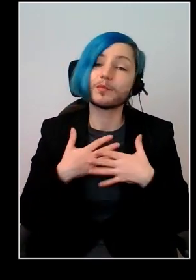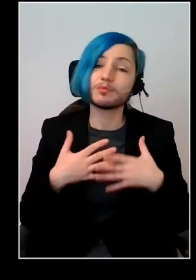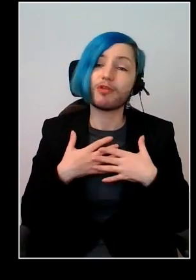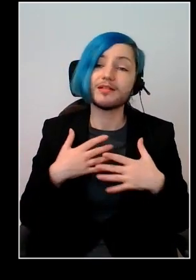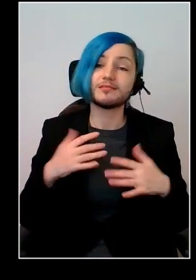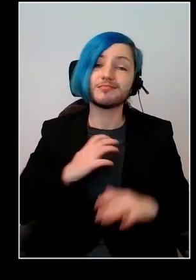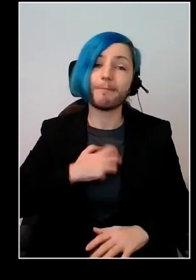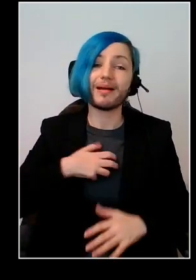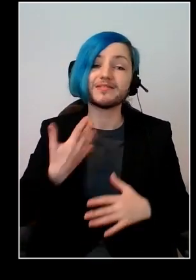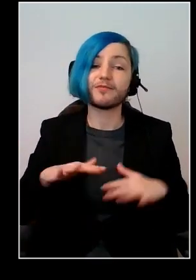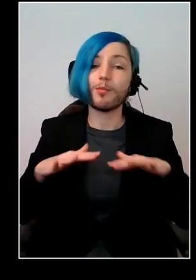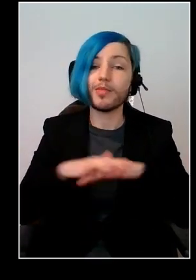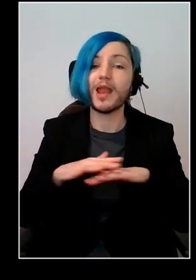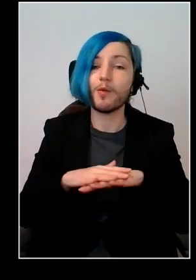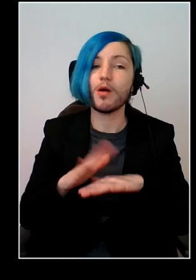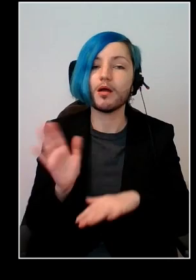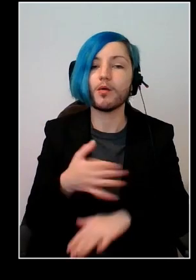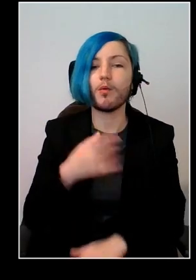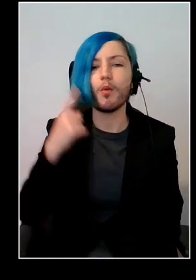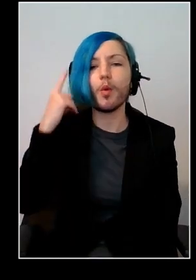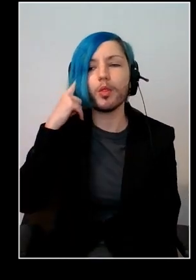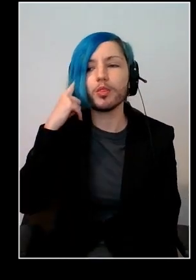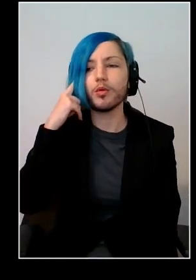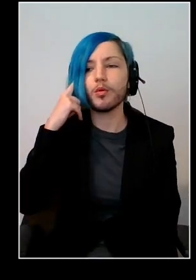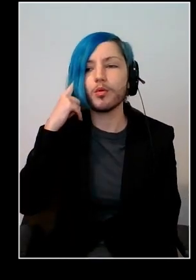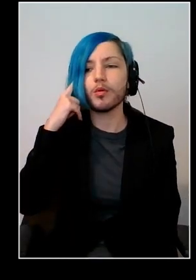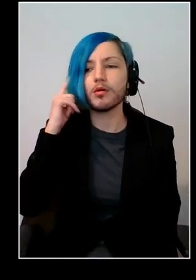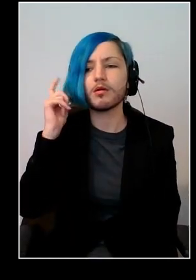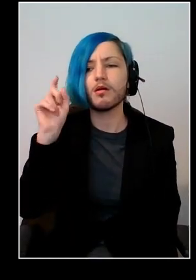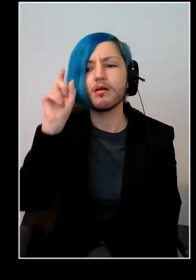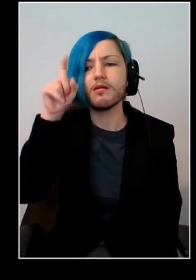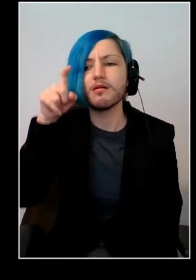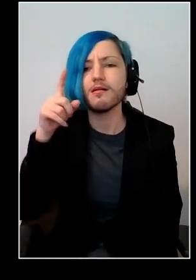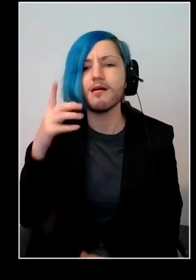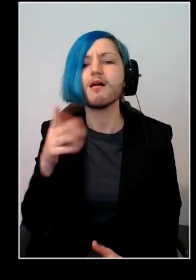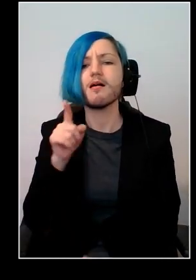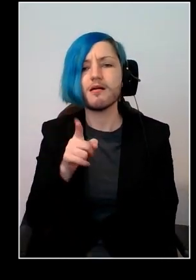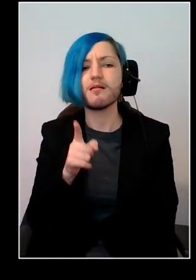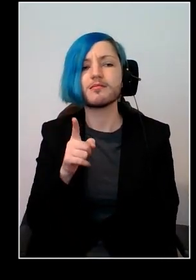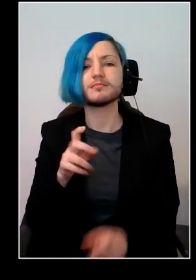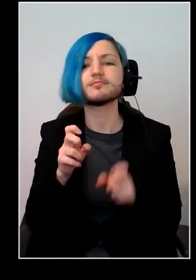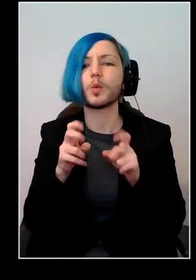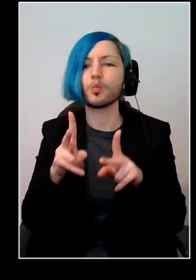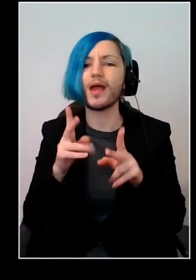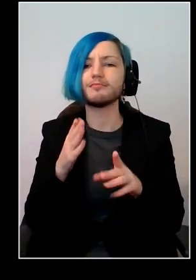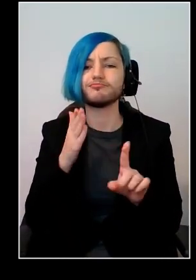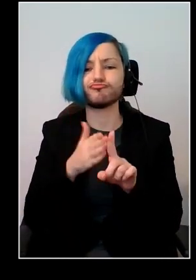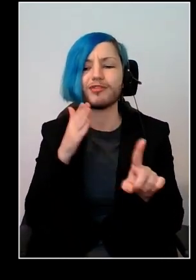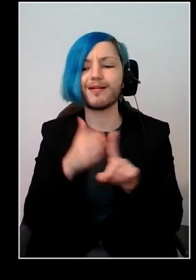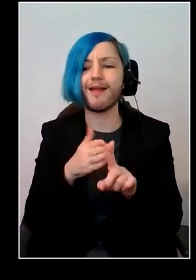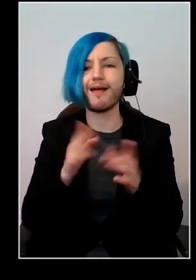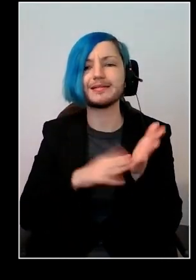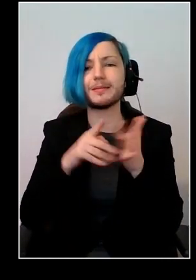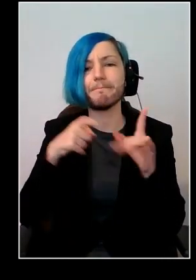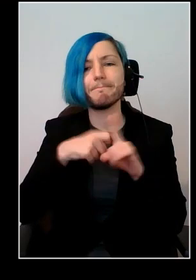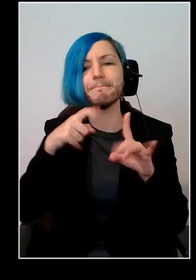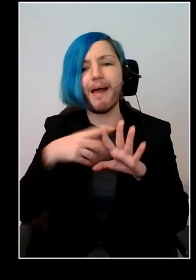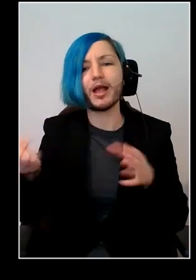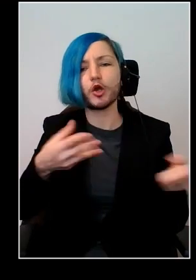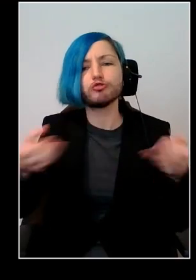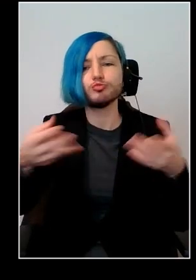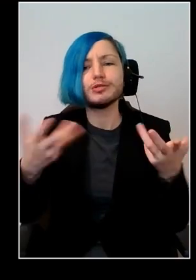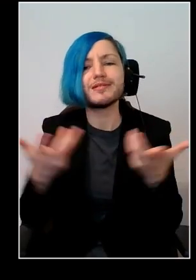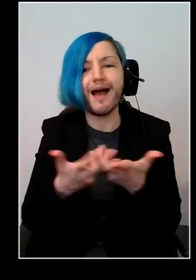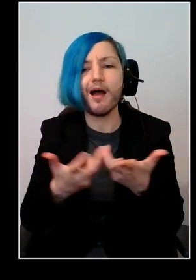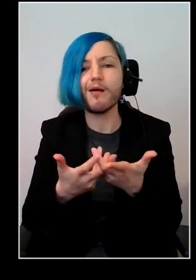network all came up with a similar sort of recognition for Mike's contribution over the years, which